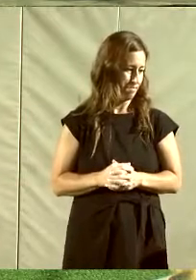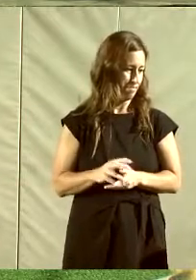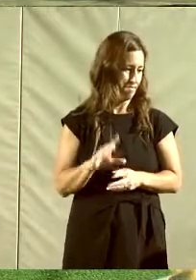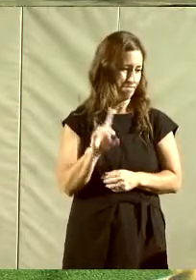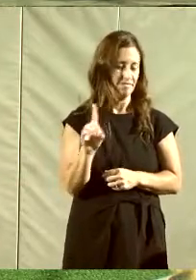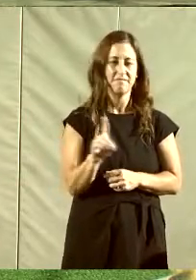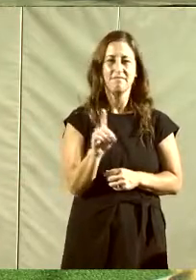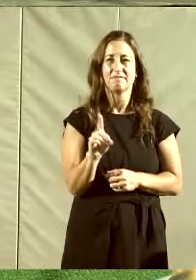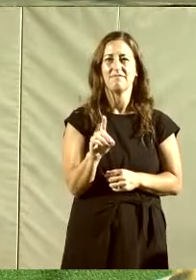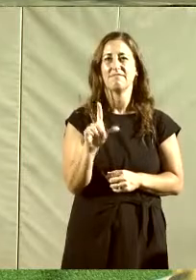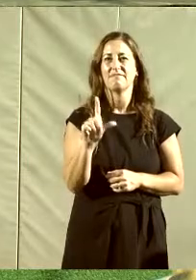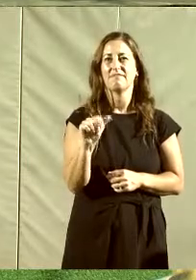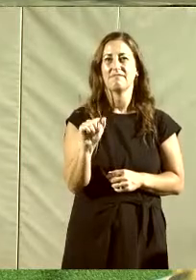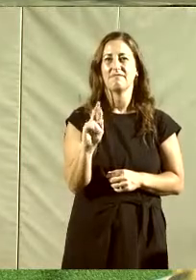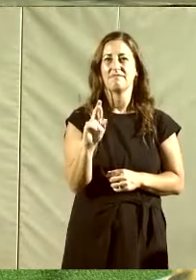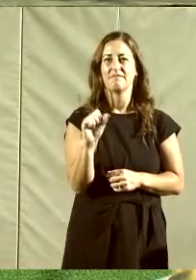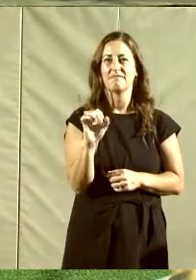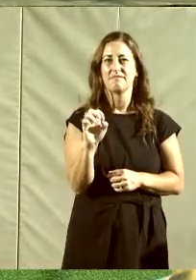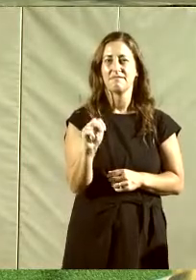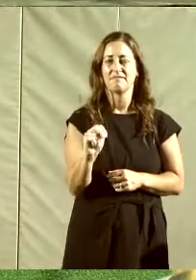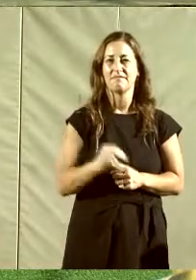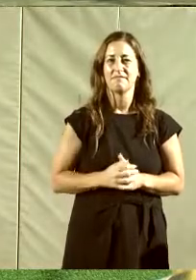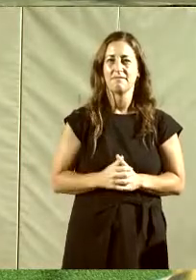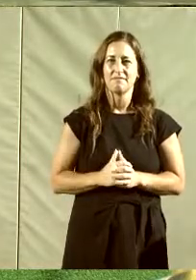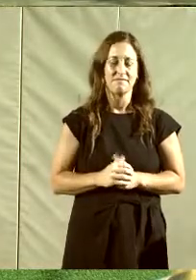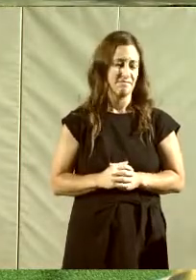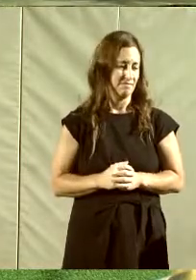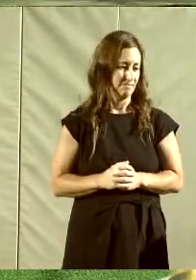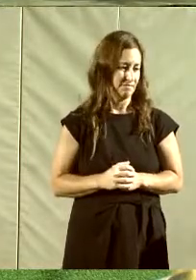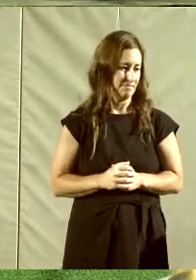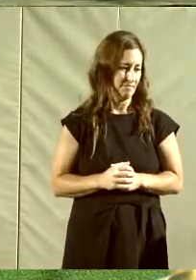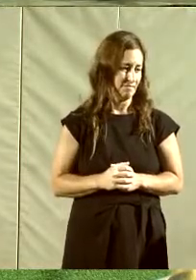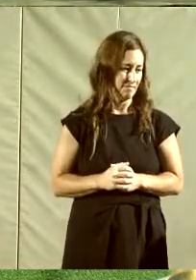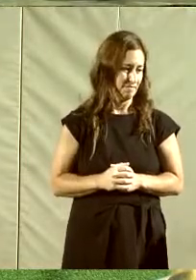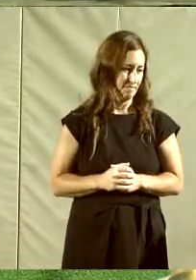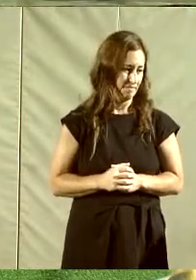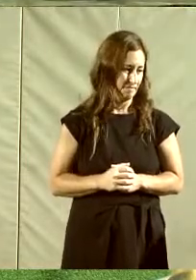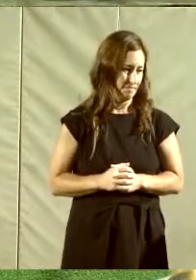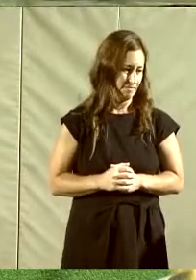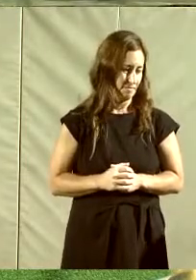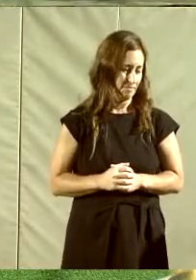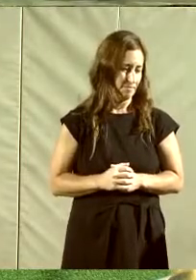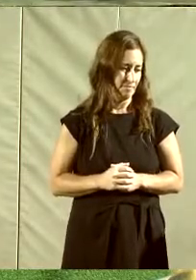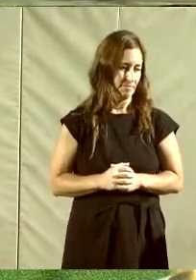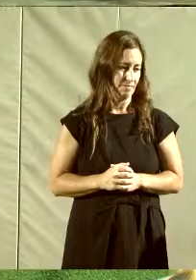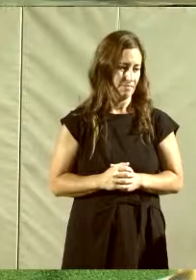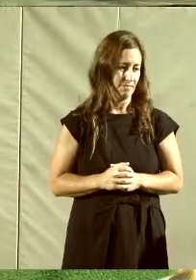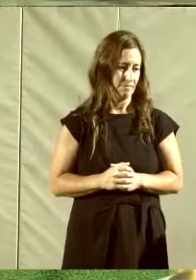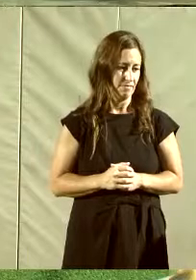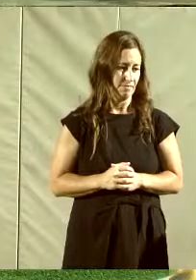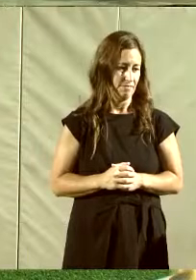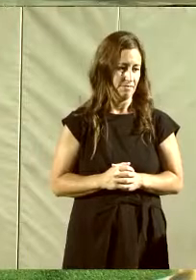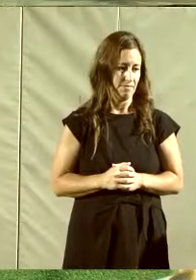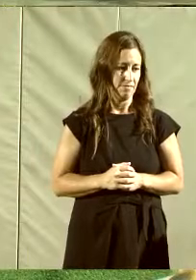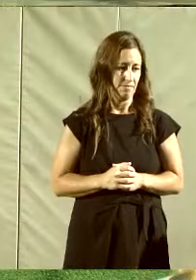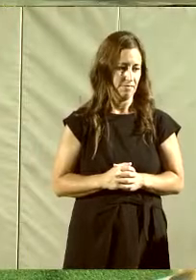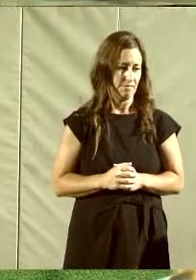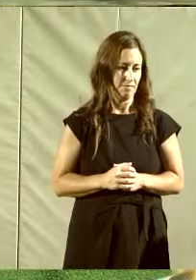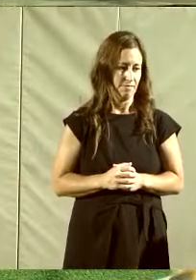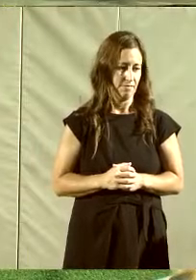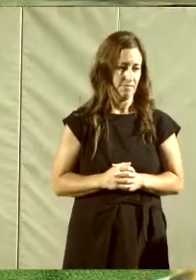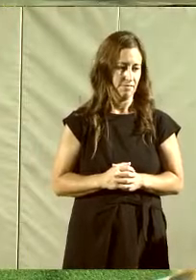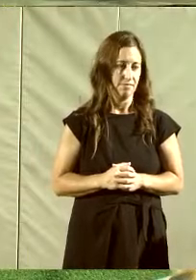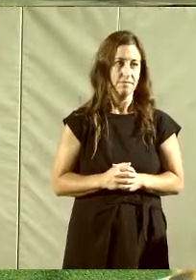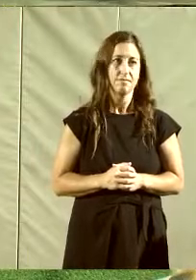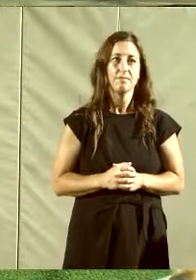Deacon Frost Larson. Congratulations.